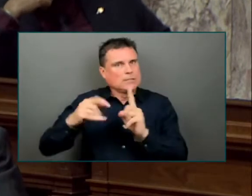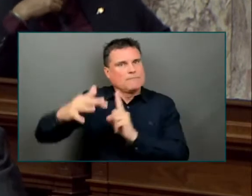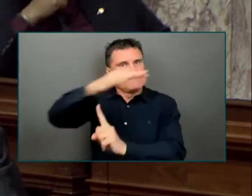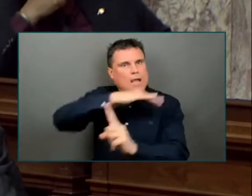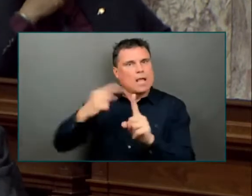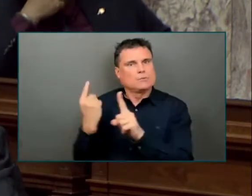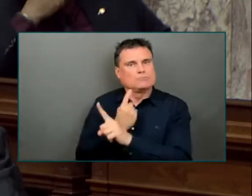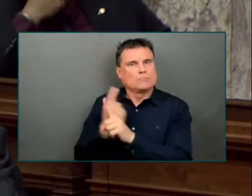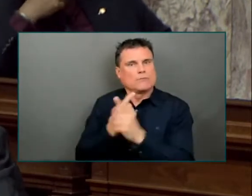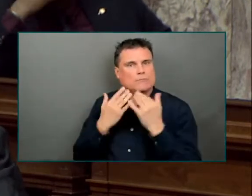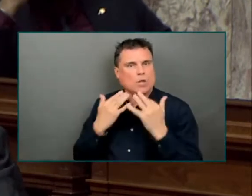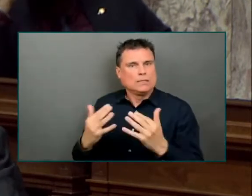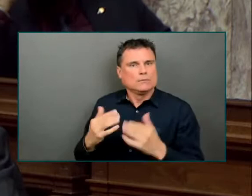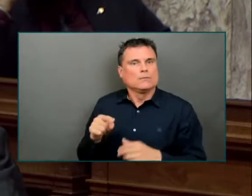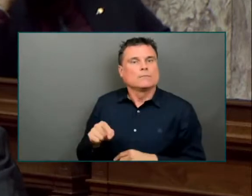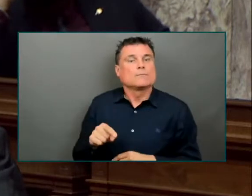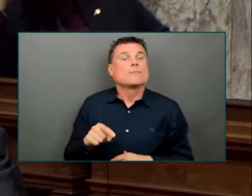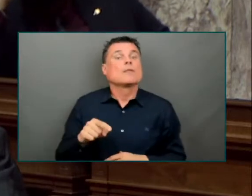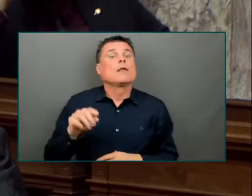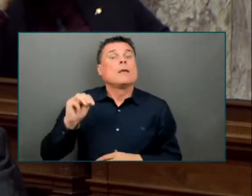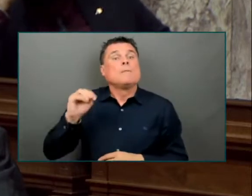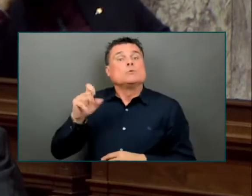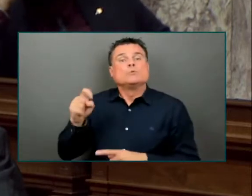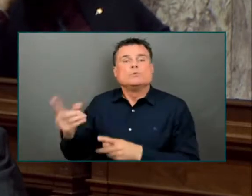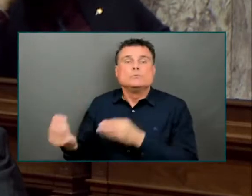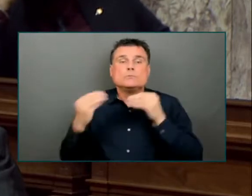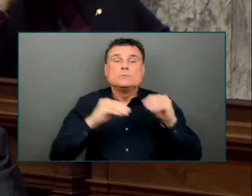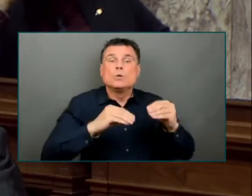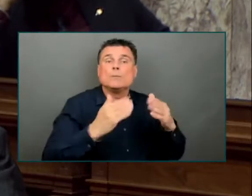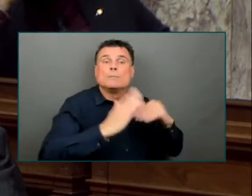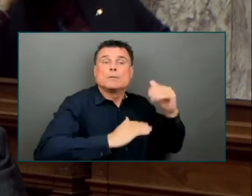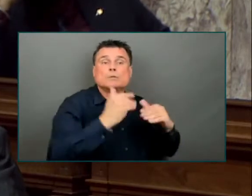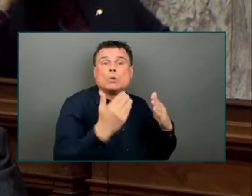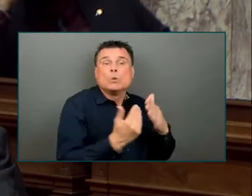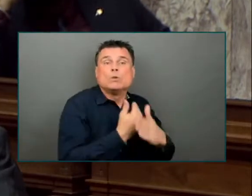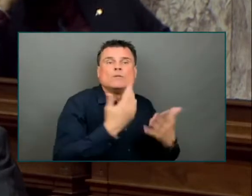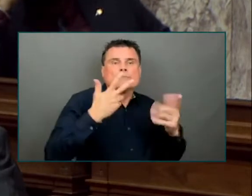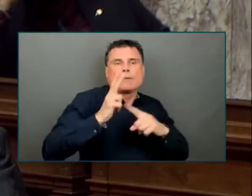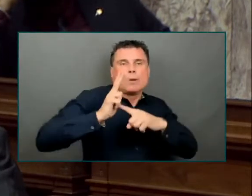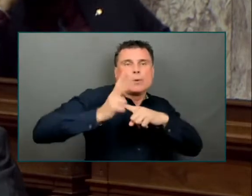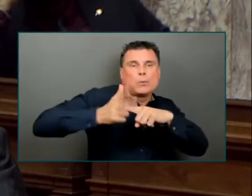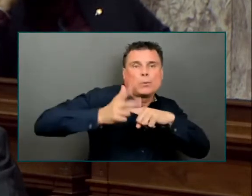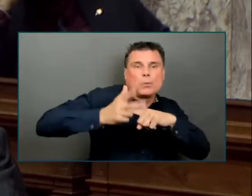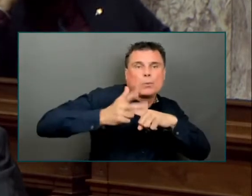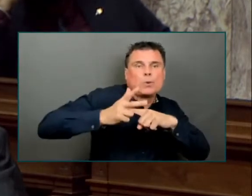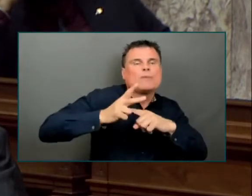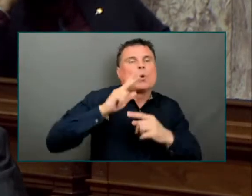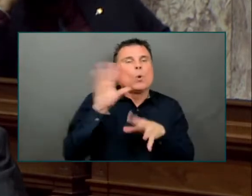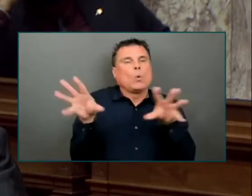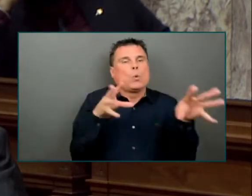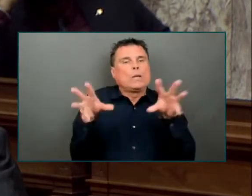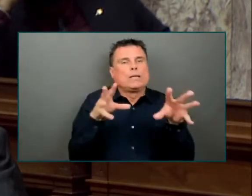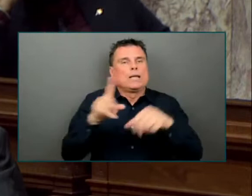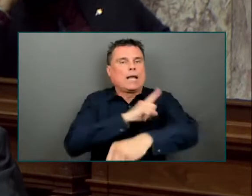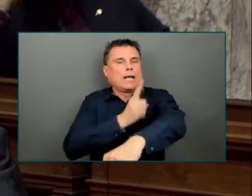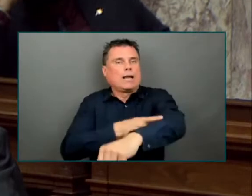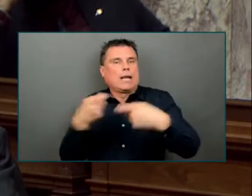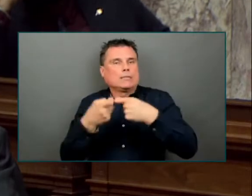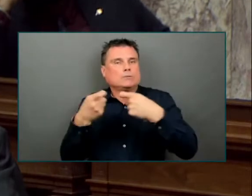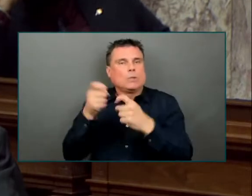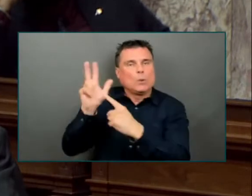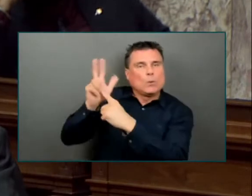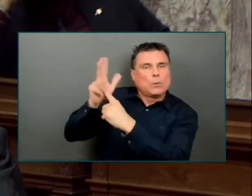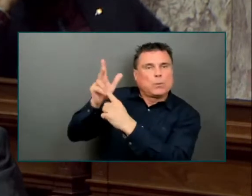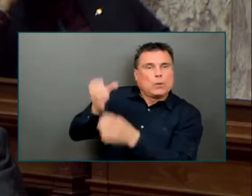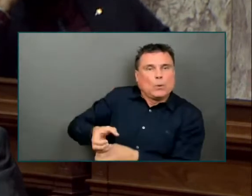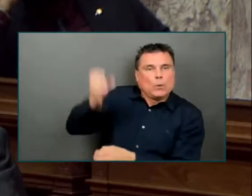also a great source of wealth, one that we have all come to rely on as we turn to the great outdoors to recharge in a COVID-safe